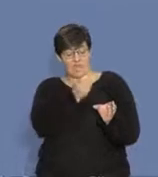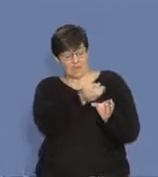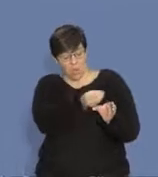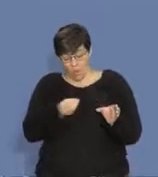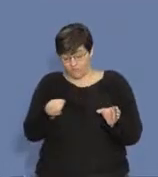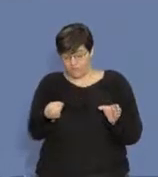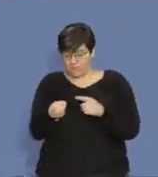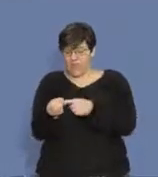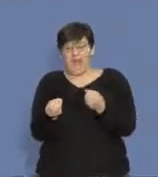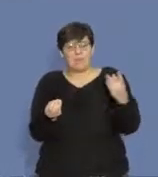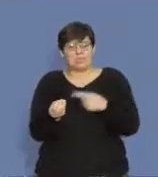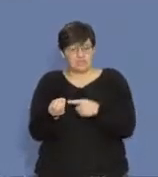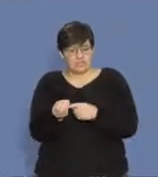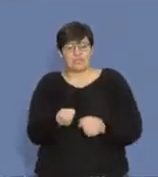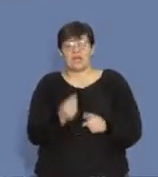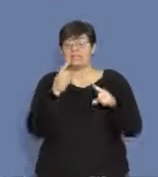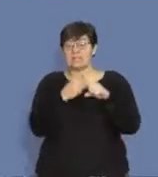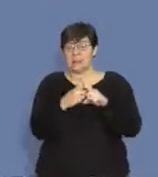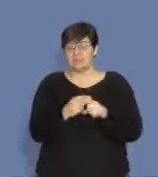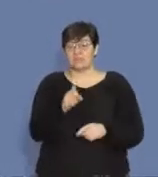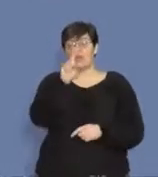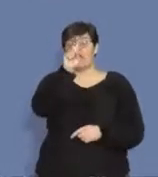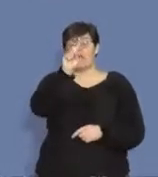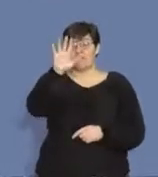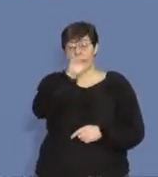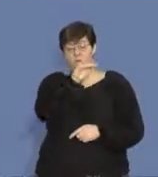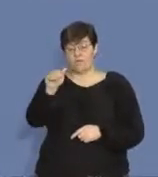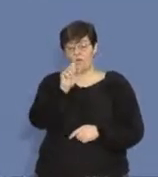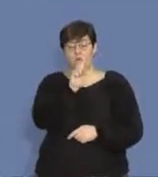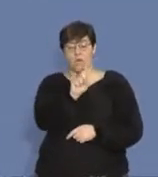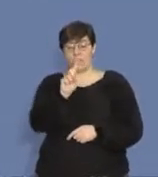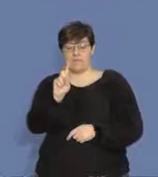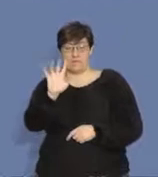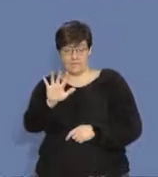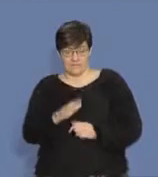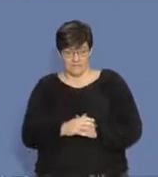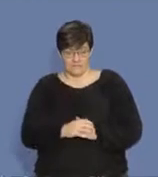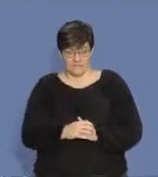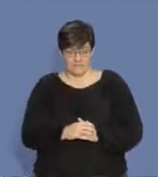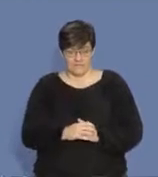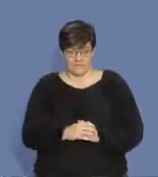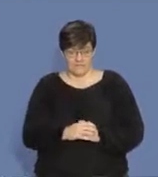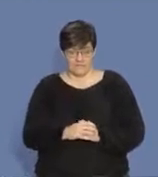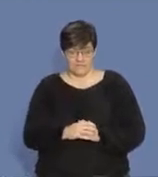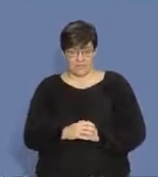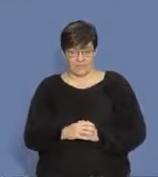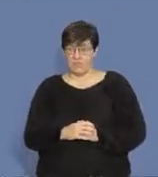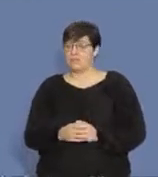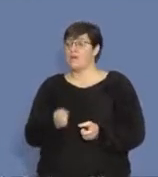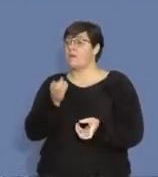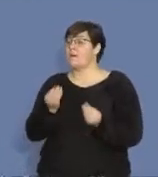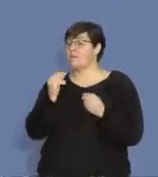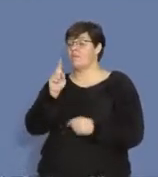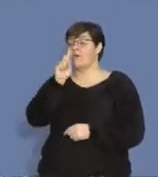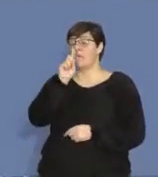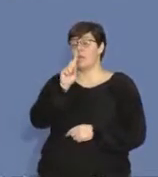calculate. So therefore you say times 15 divided by 115, and this